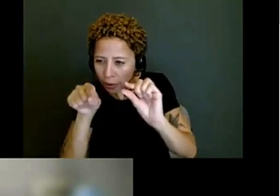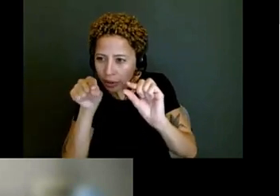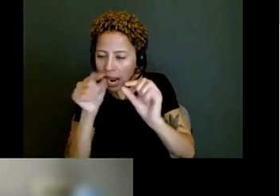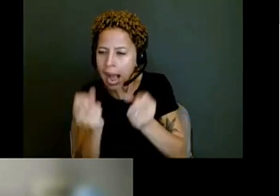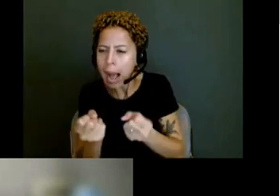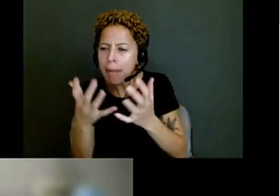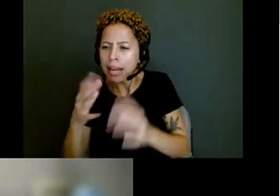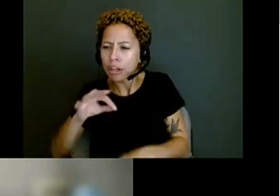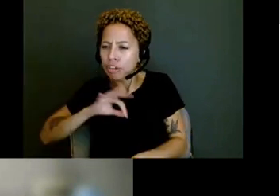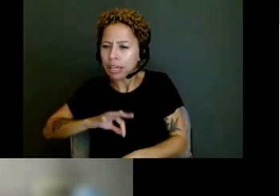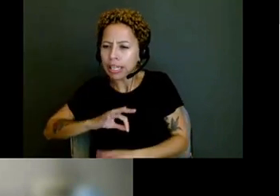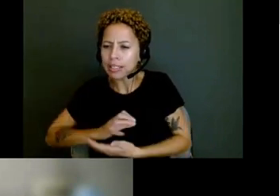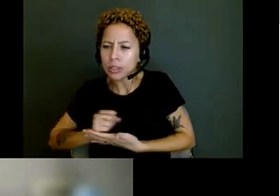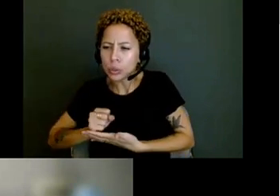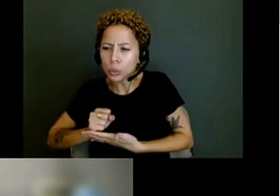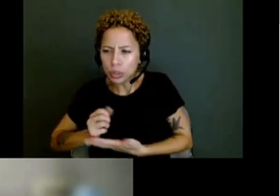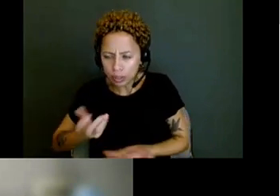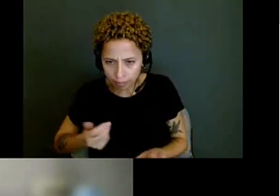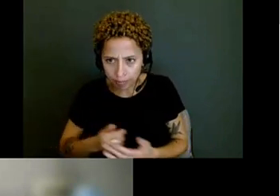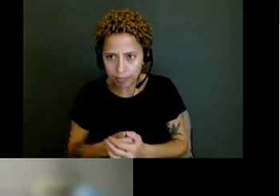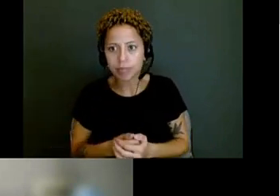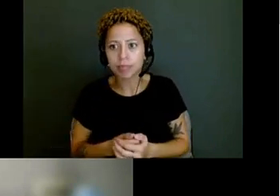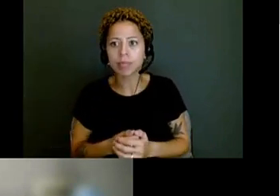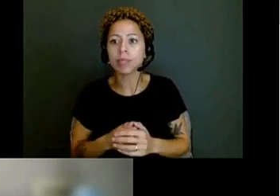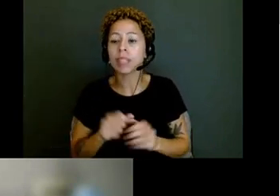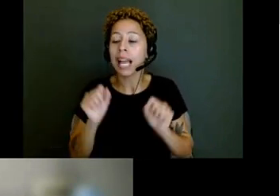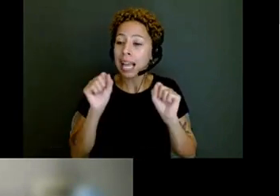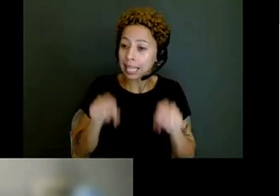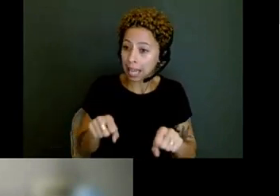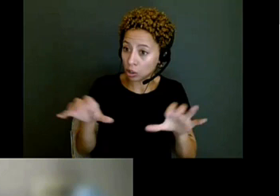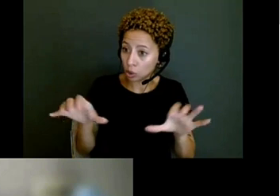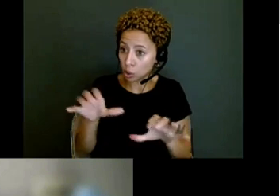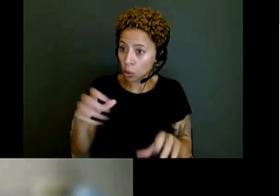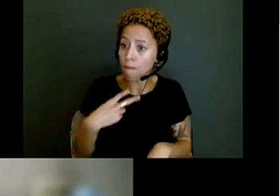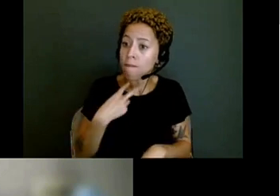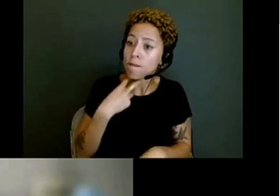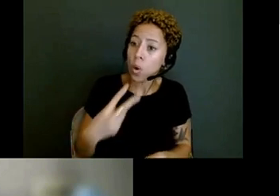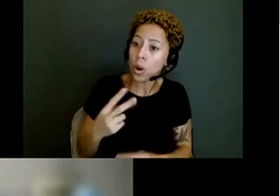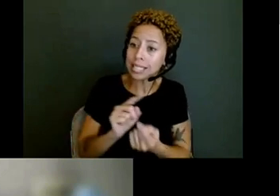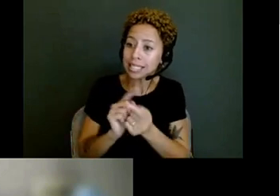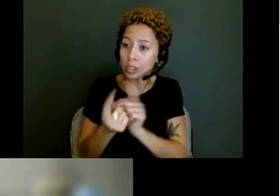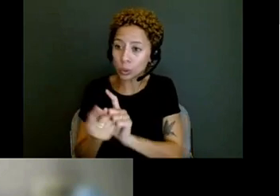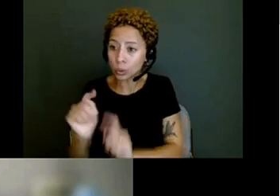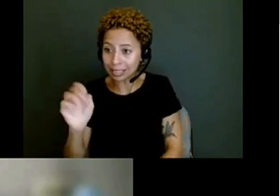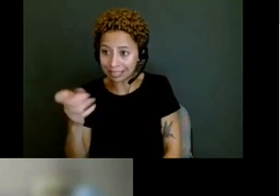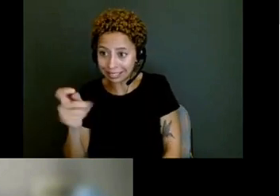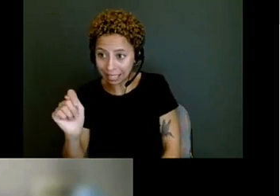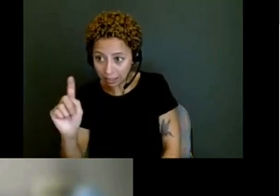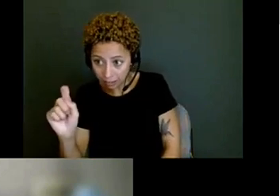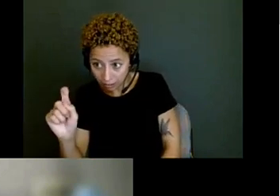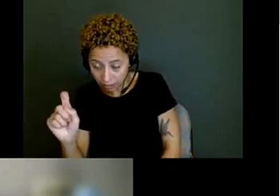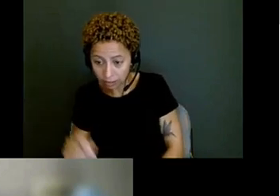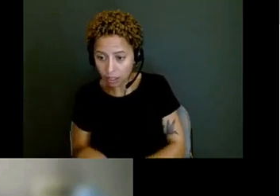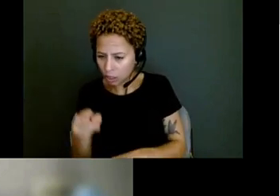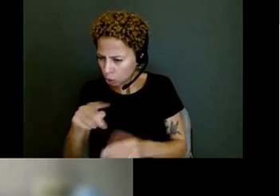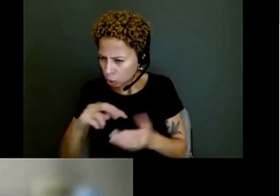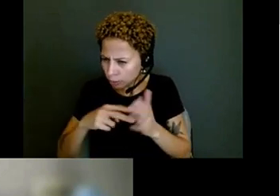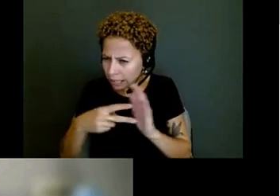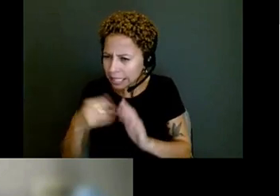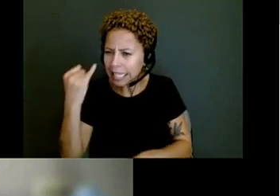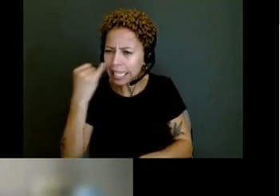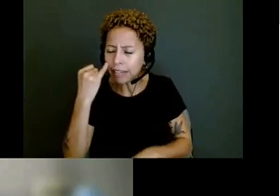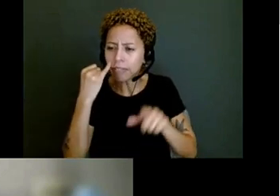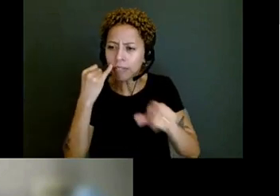voice to text option? So you mean like if somebody had a landline and you wanted to deliver a text message